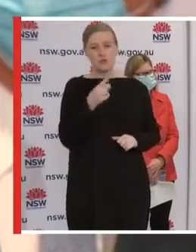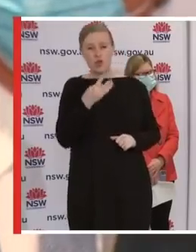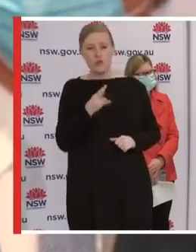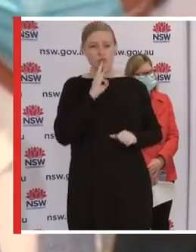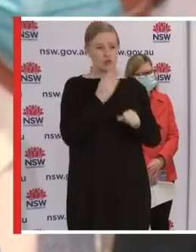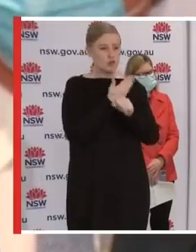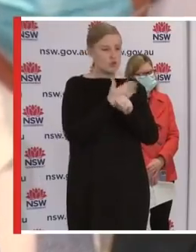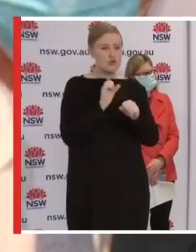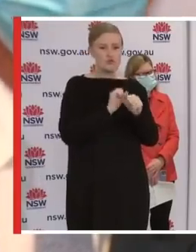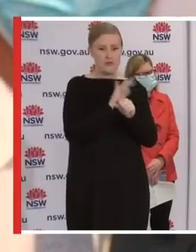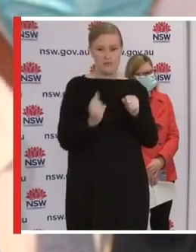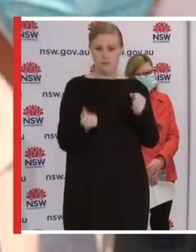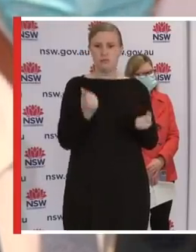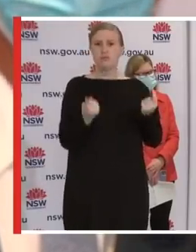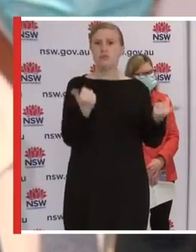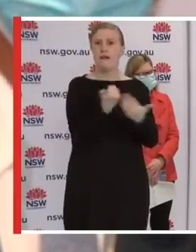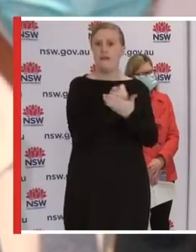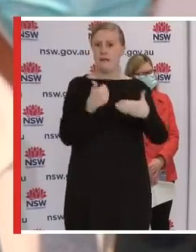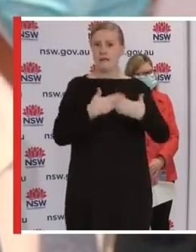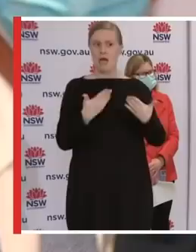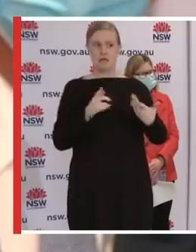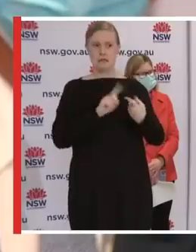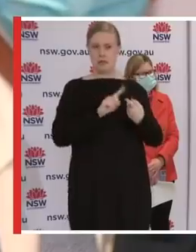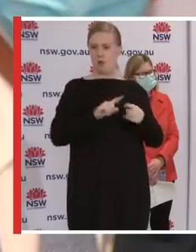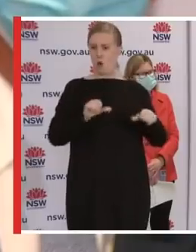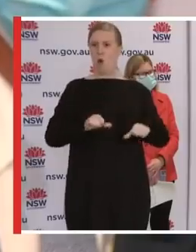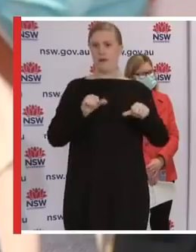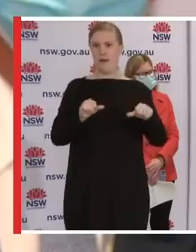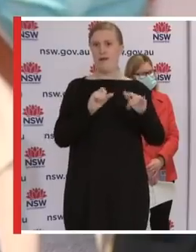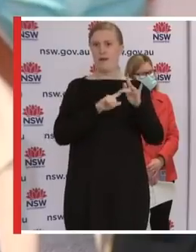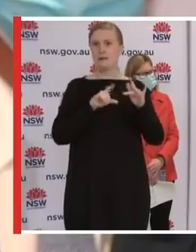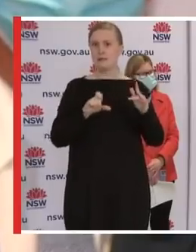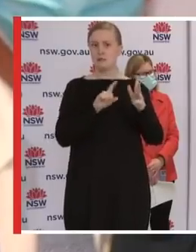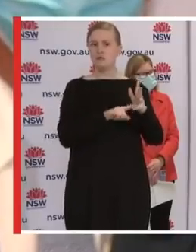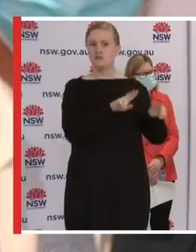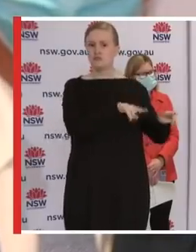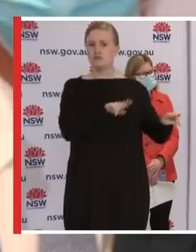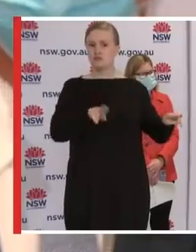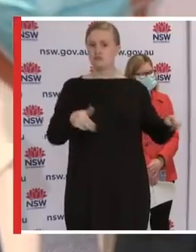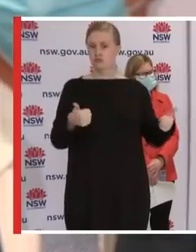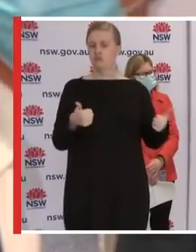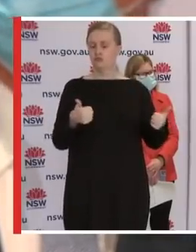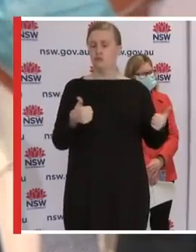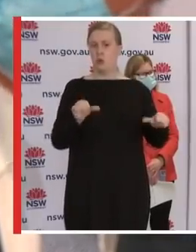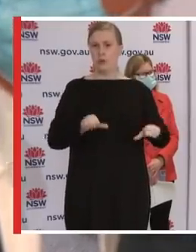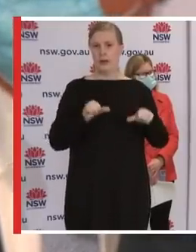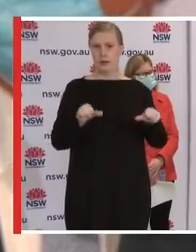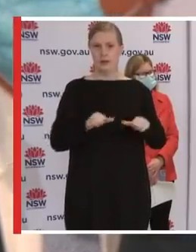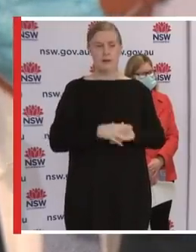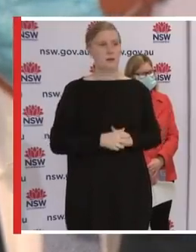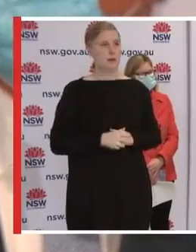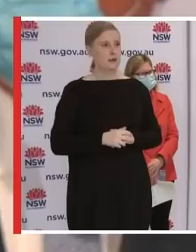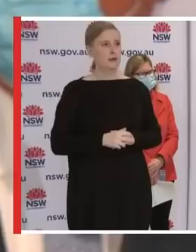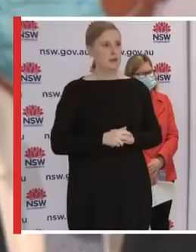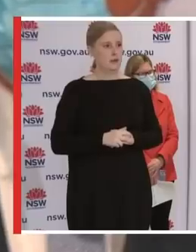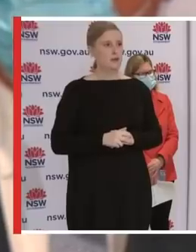Yeah. Doctor, this might be a question more suited to Dr. Chart, but perhaps you know the answer. You mentioned reconfigurations to make sure that